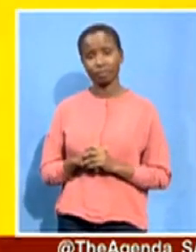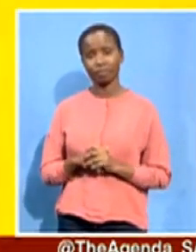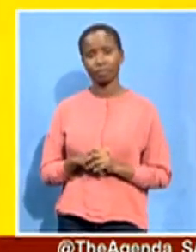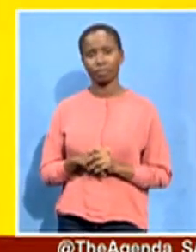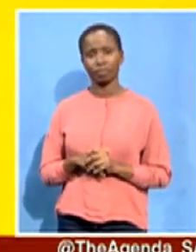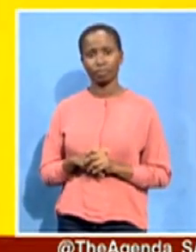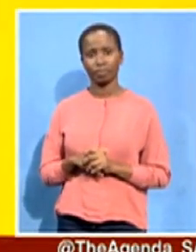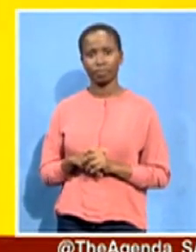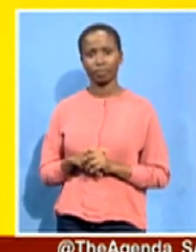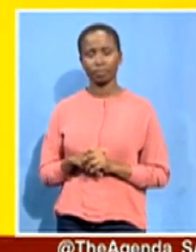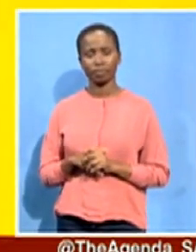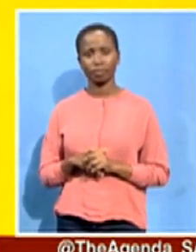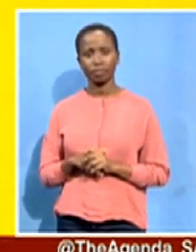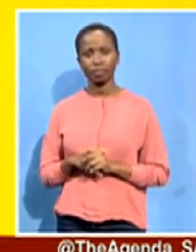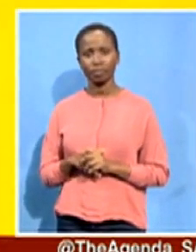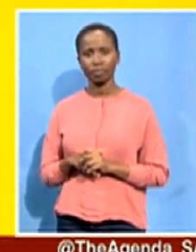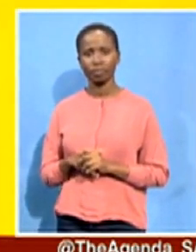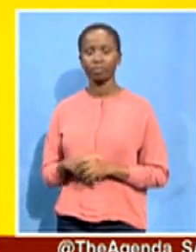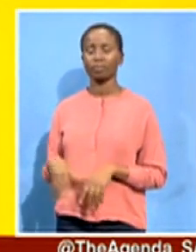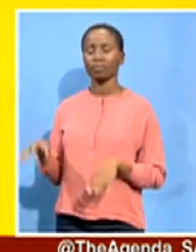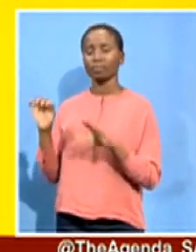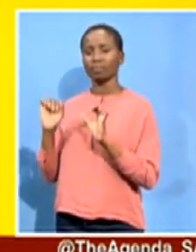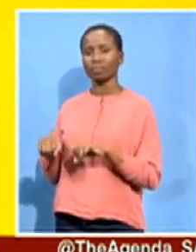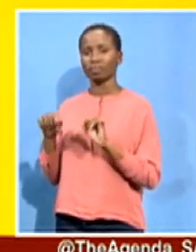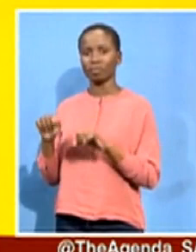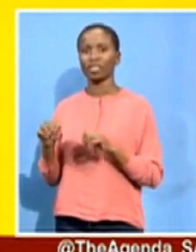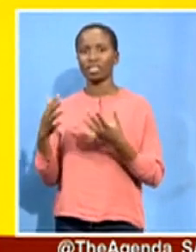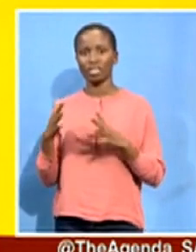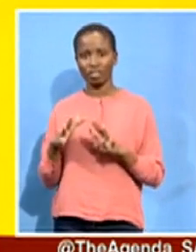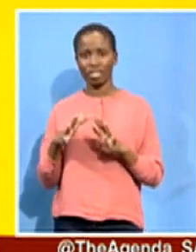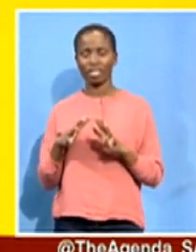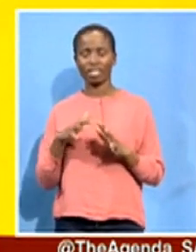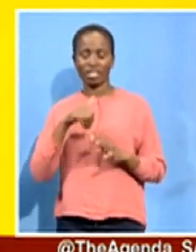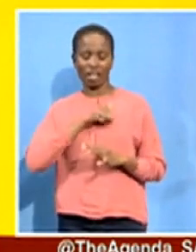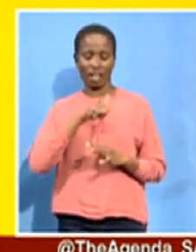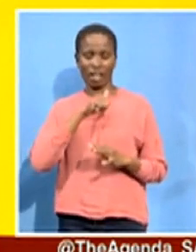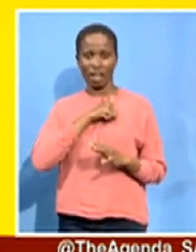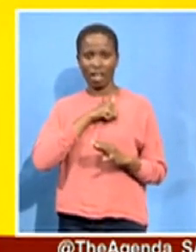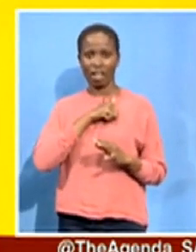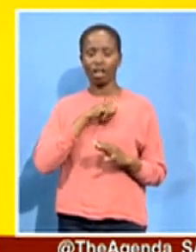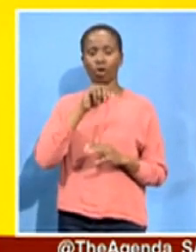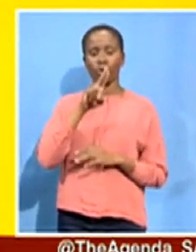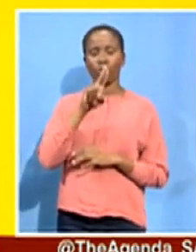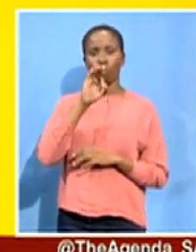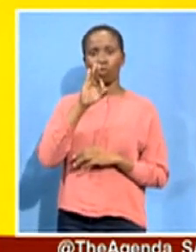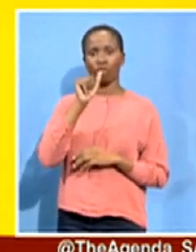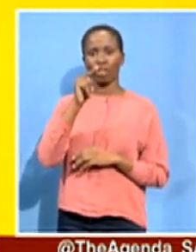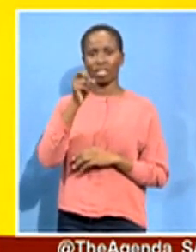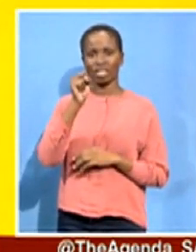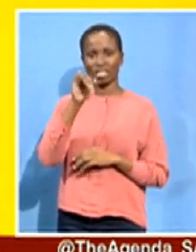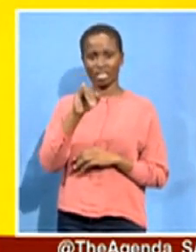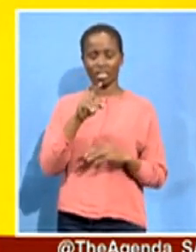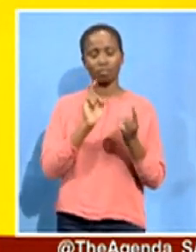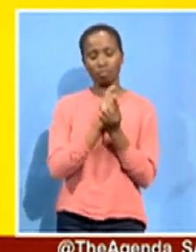Definitely, we had the opportunity of talking to UFASIM, the Young Communist League, on Saturday at Chris Honey's 28th